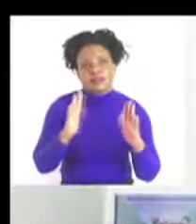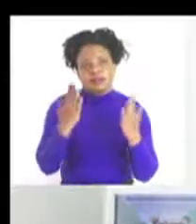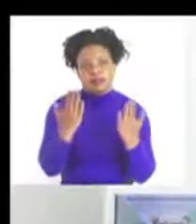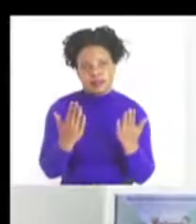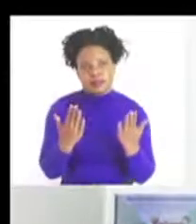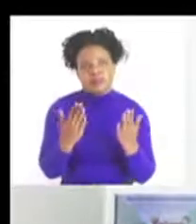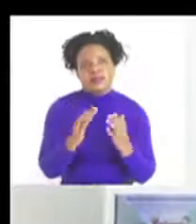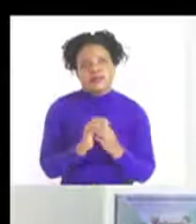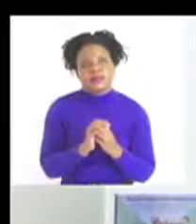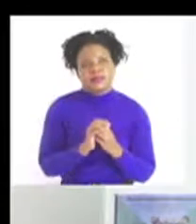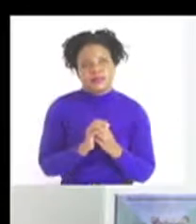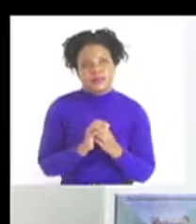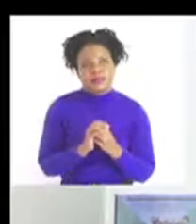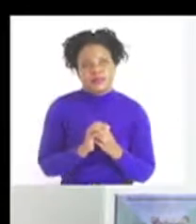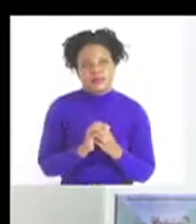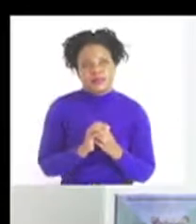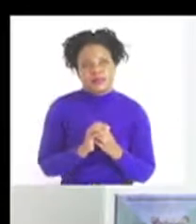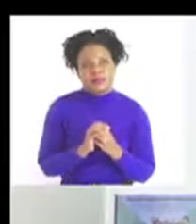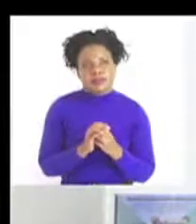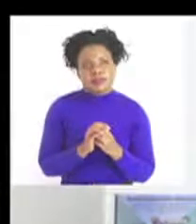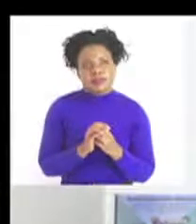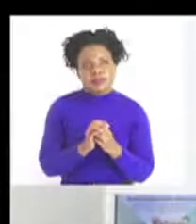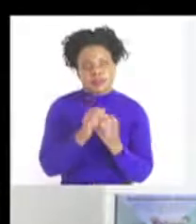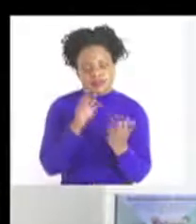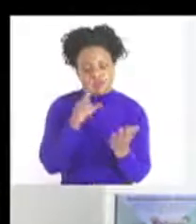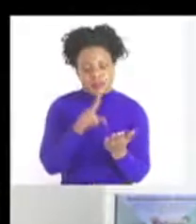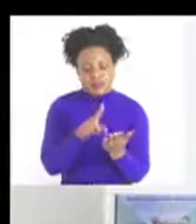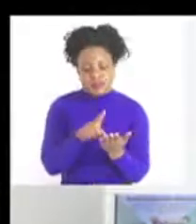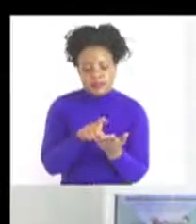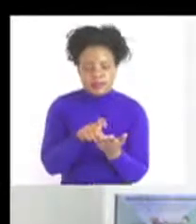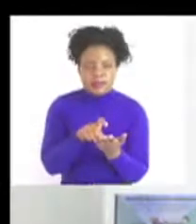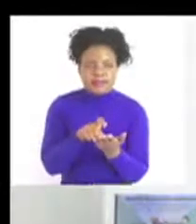distancing. And we take our sanitizer,